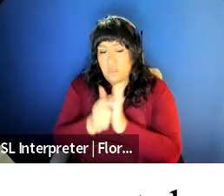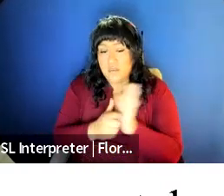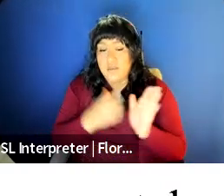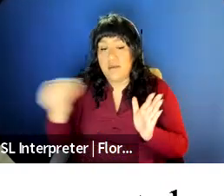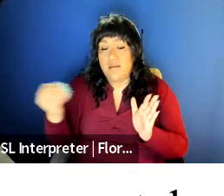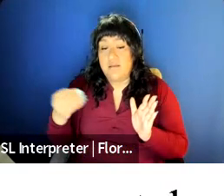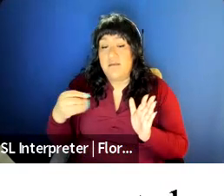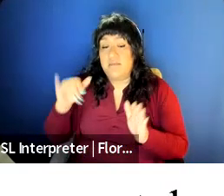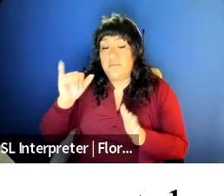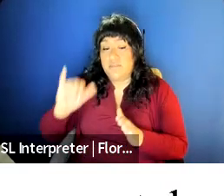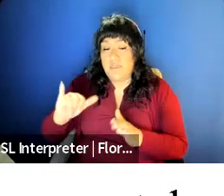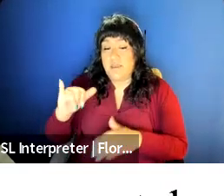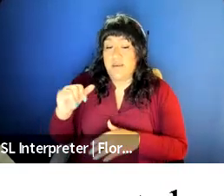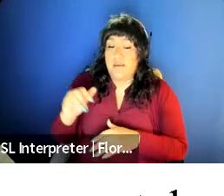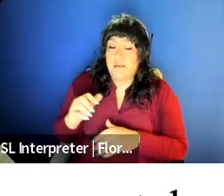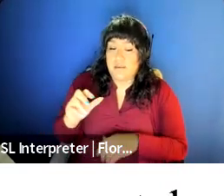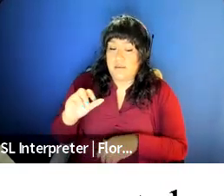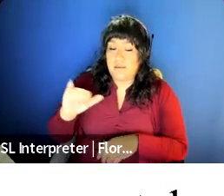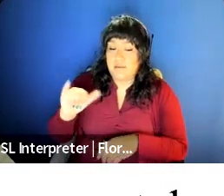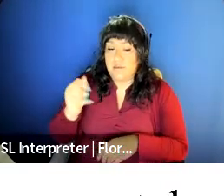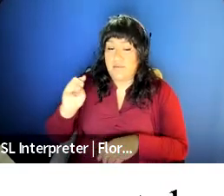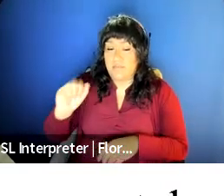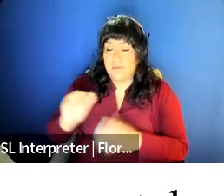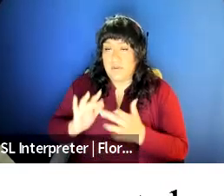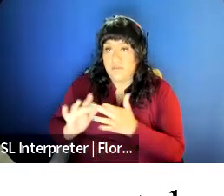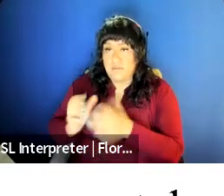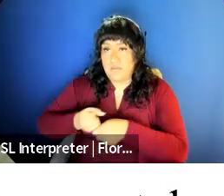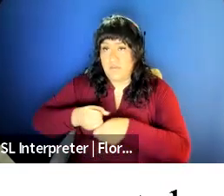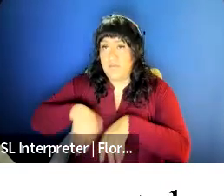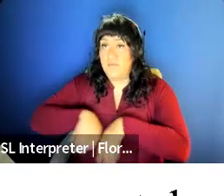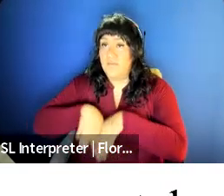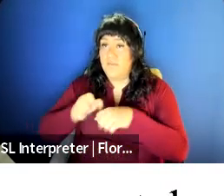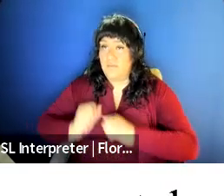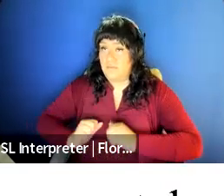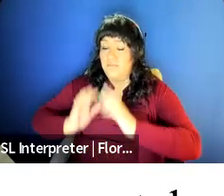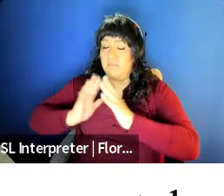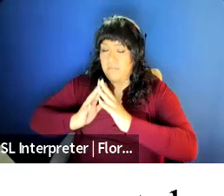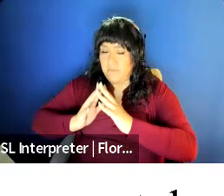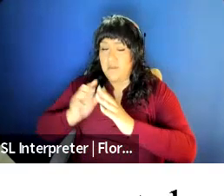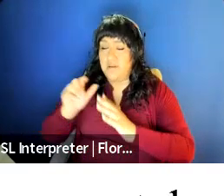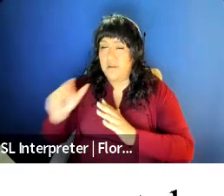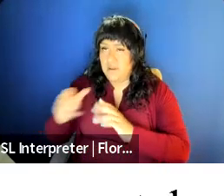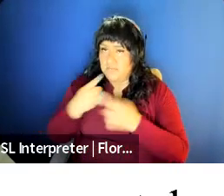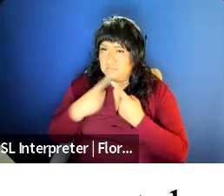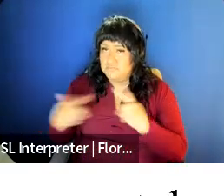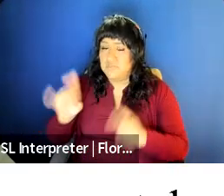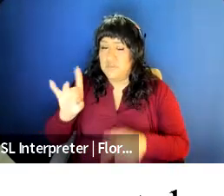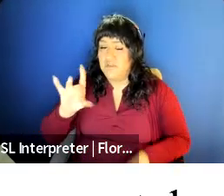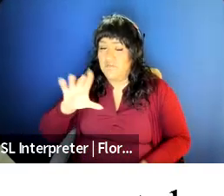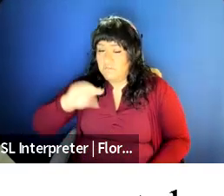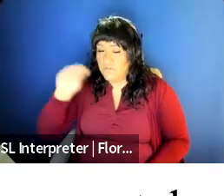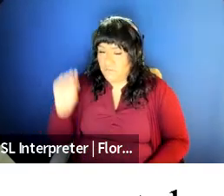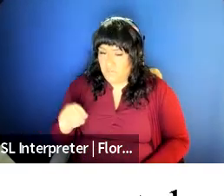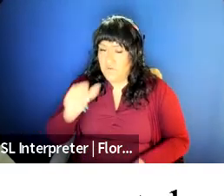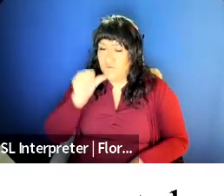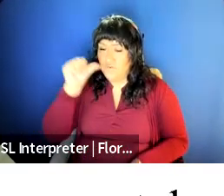Network Open, that study found that 85% of adults would have two or more mental disorders before the age of 45.